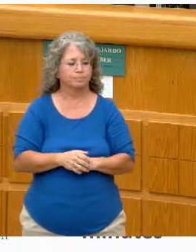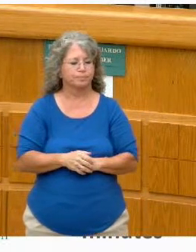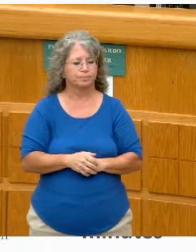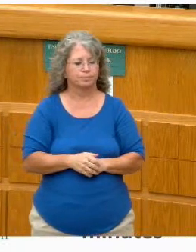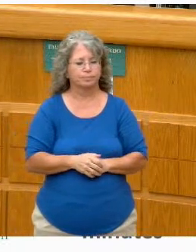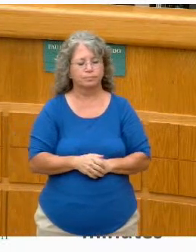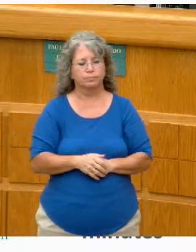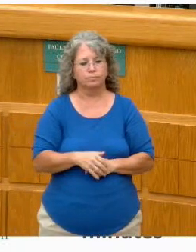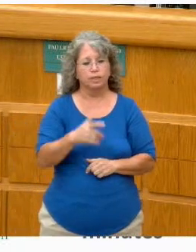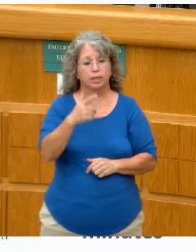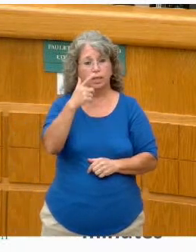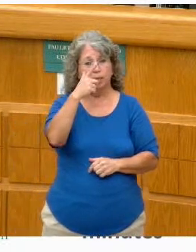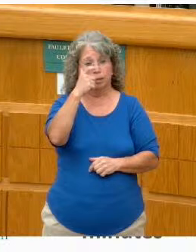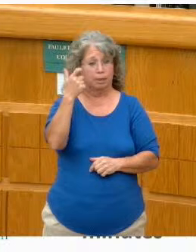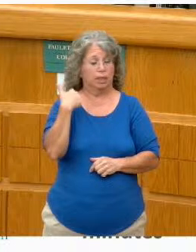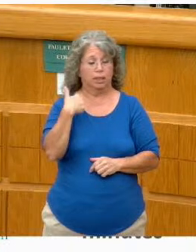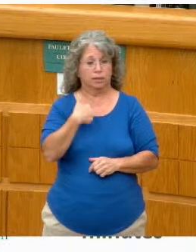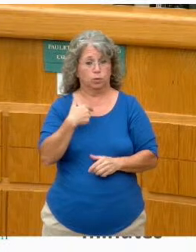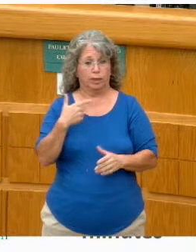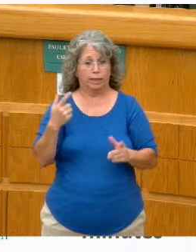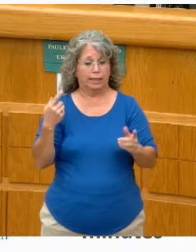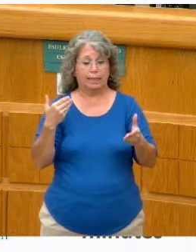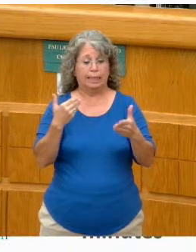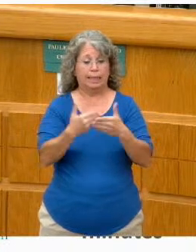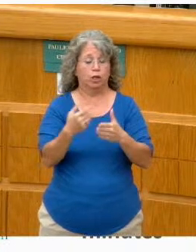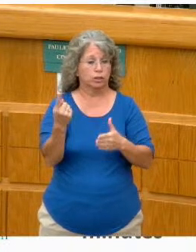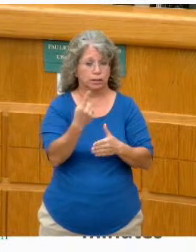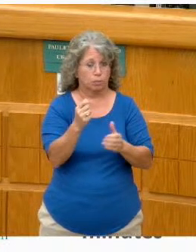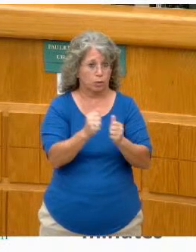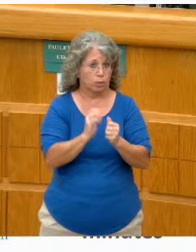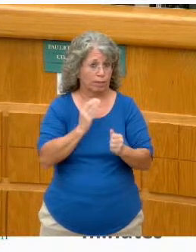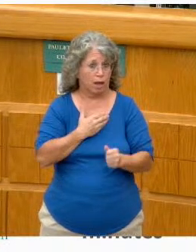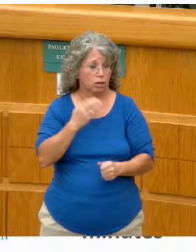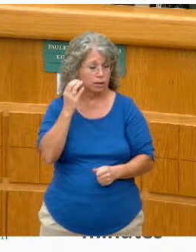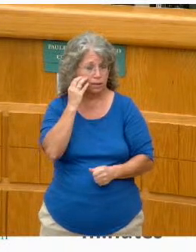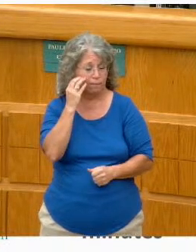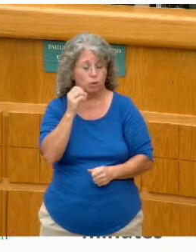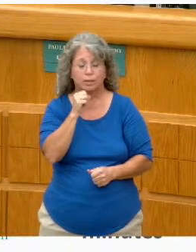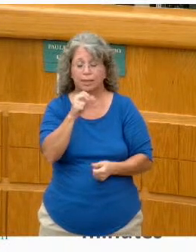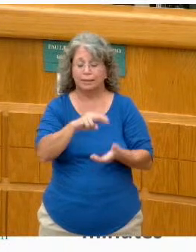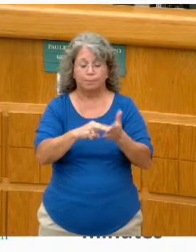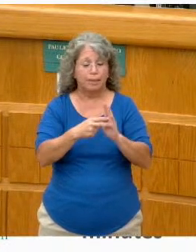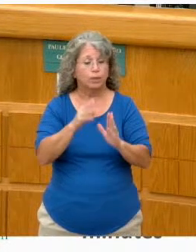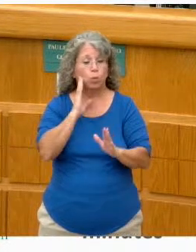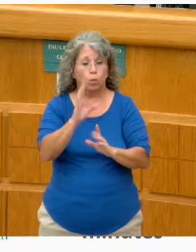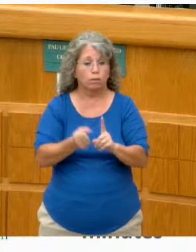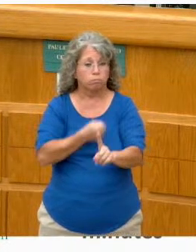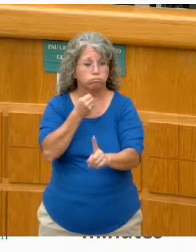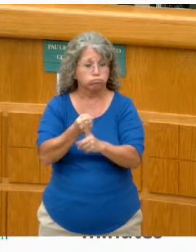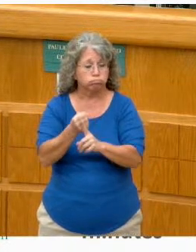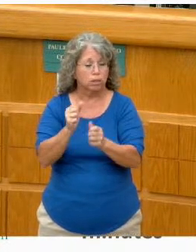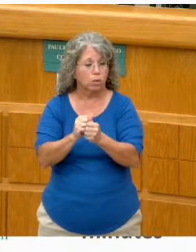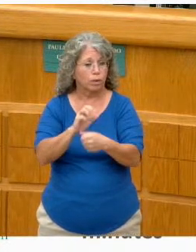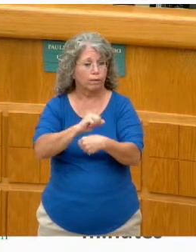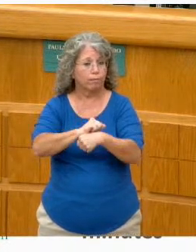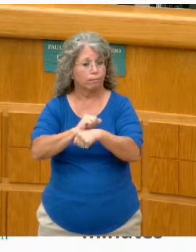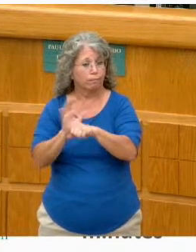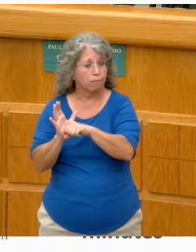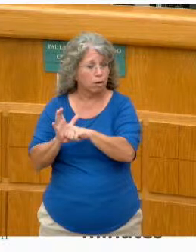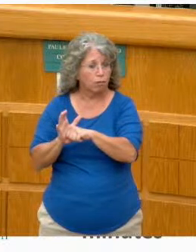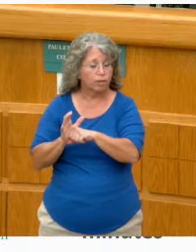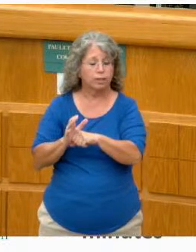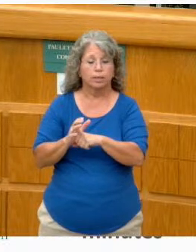an encounter doesn't mean that we're going to spread COVID-19. So if you're wearing your mask, if you're practicing proper hygiene, if